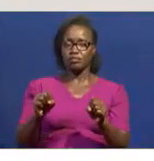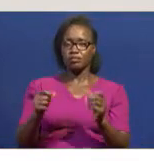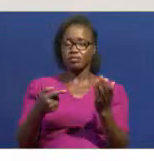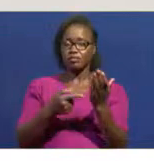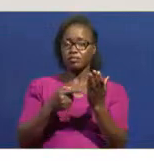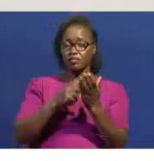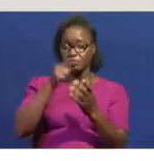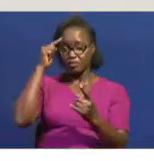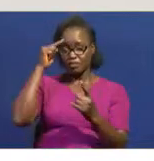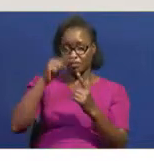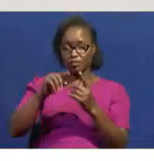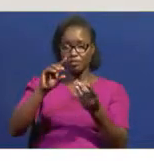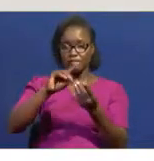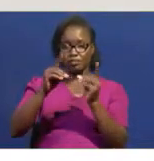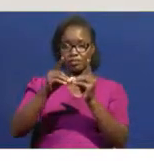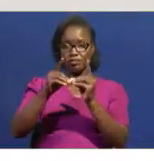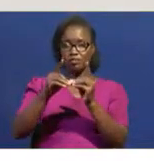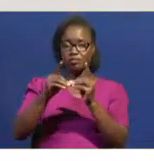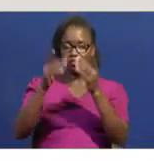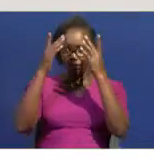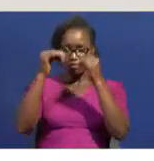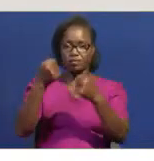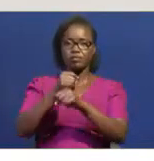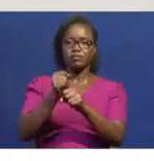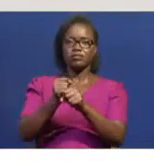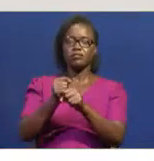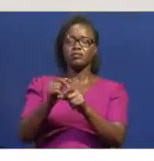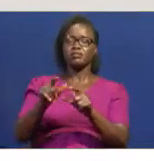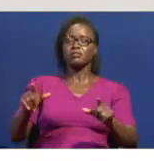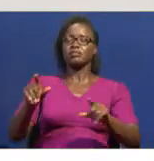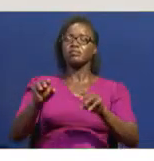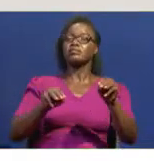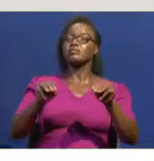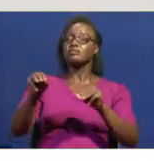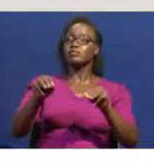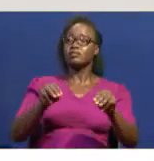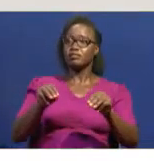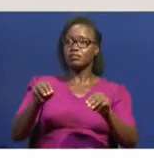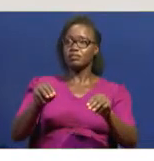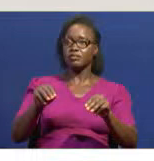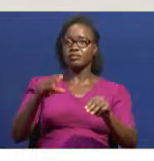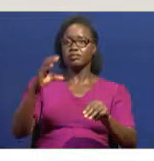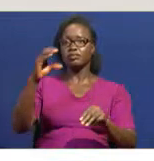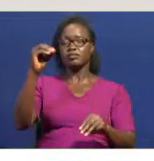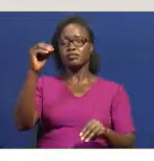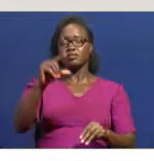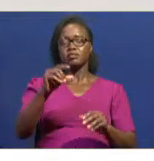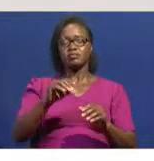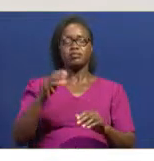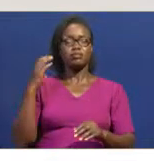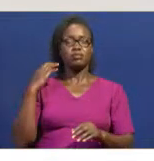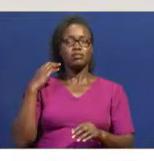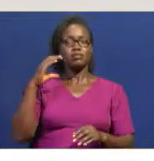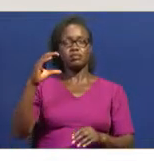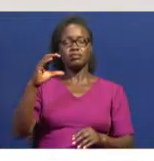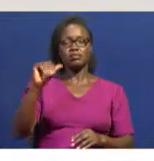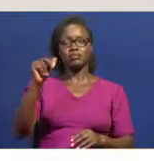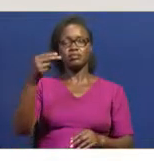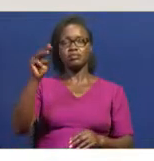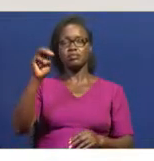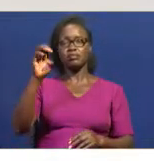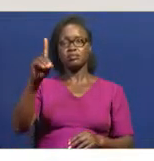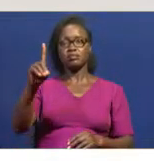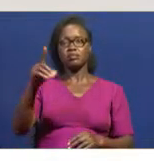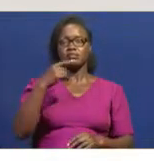technology targeting data-driven decision-making in land management. Council of Governors Chairperson Ahmed Abdullahi